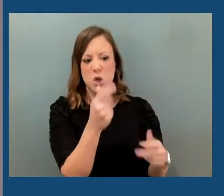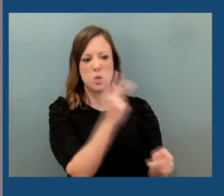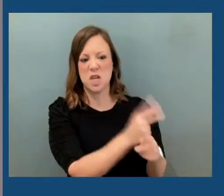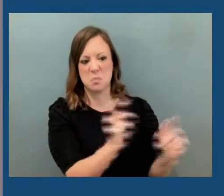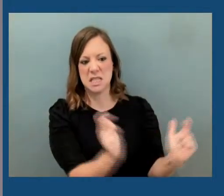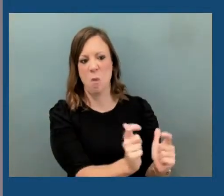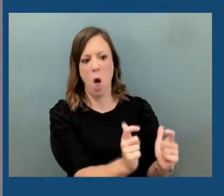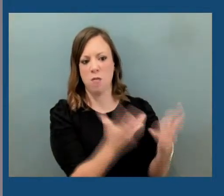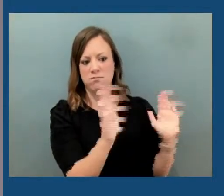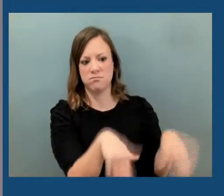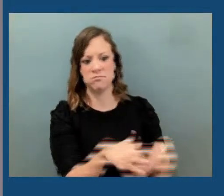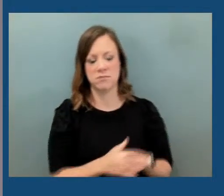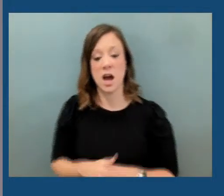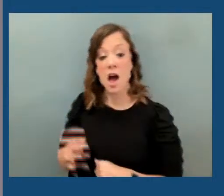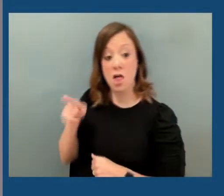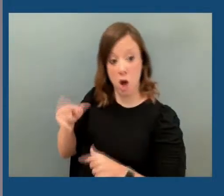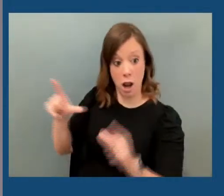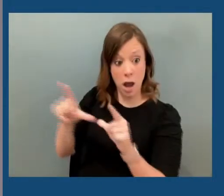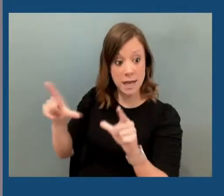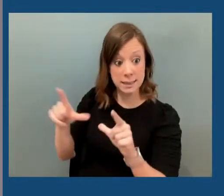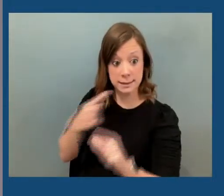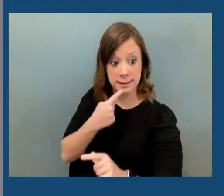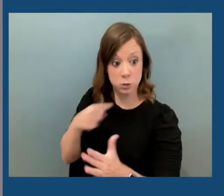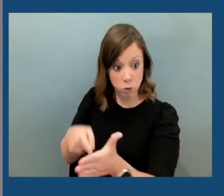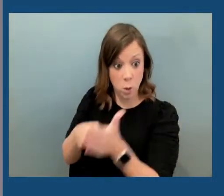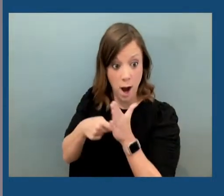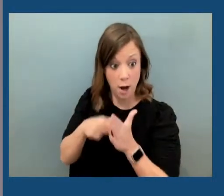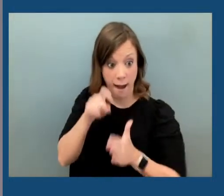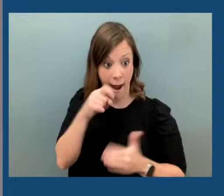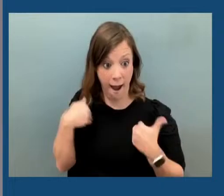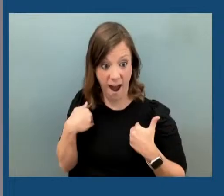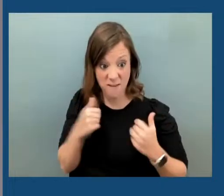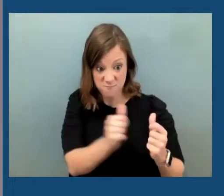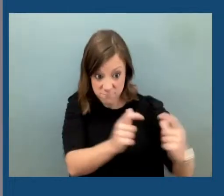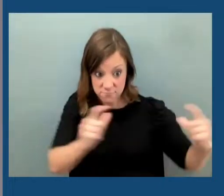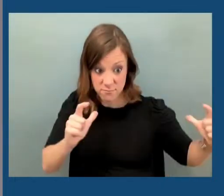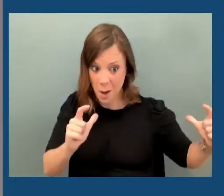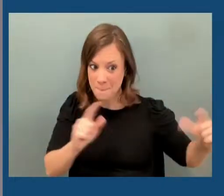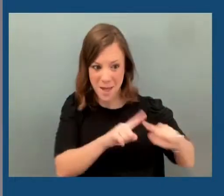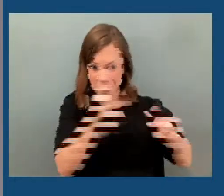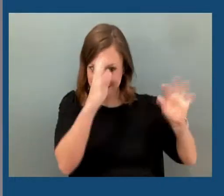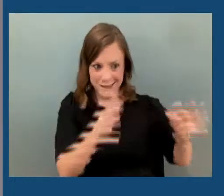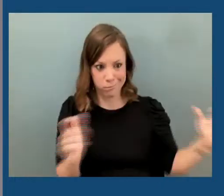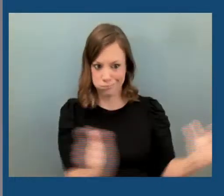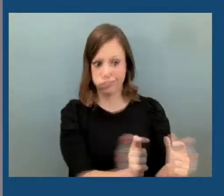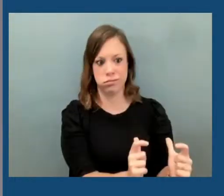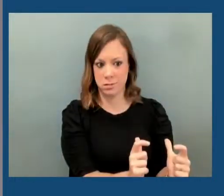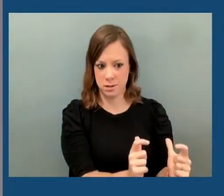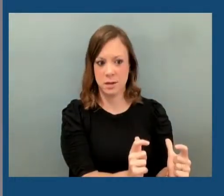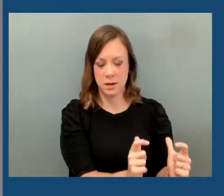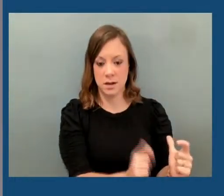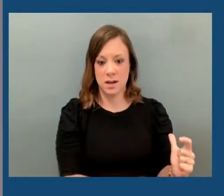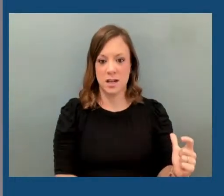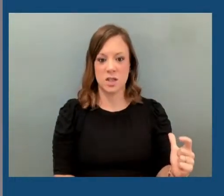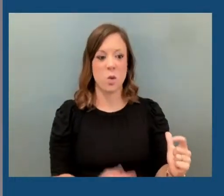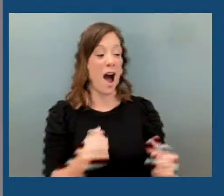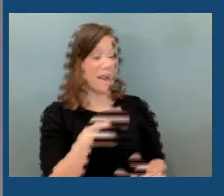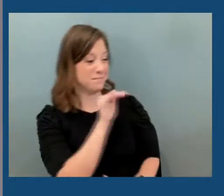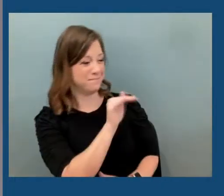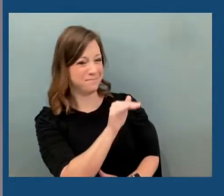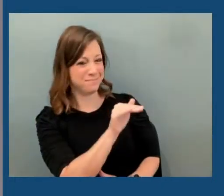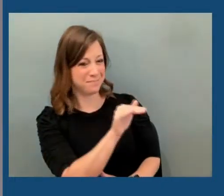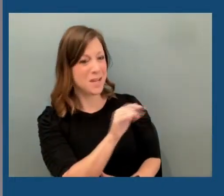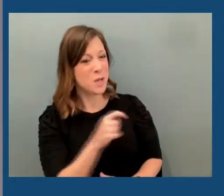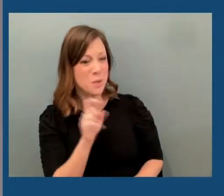required to have a certain number of psychiatric beds. So I caught on to this. I politely asked them to put the beds